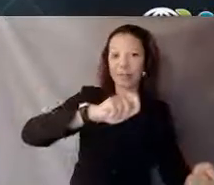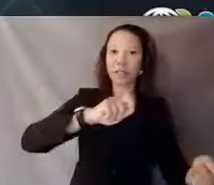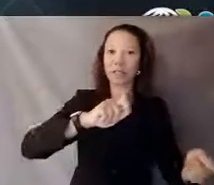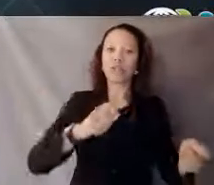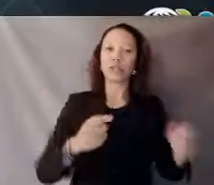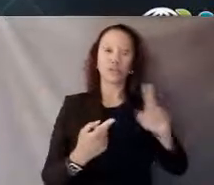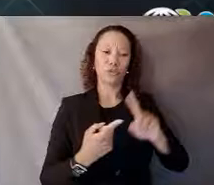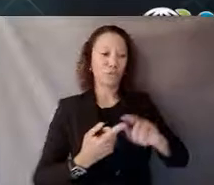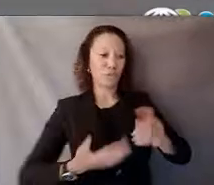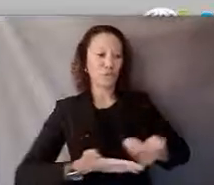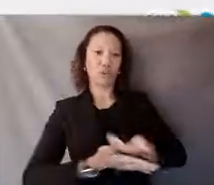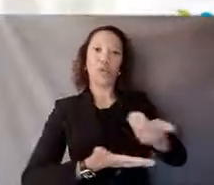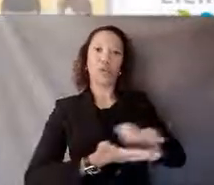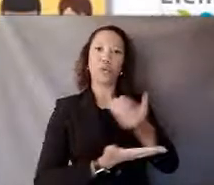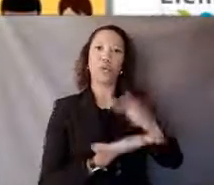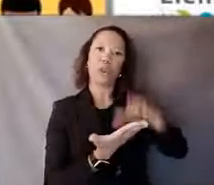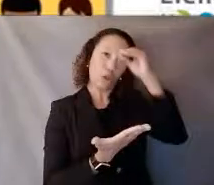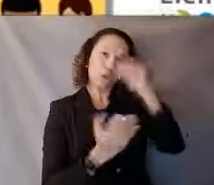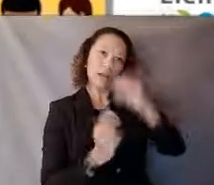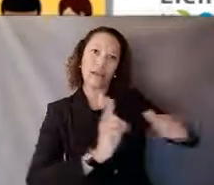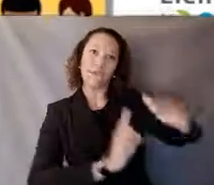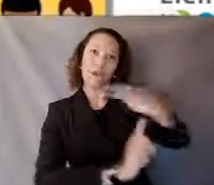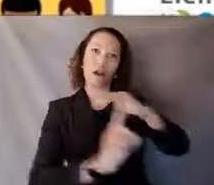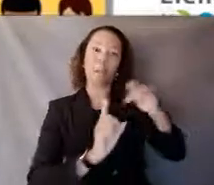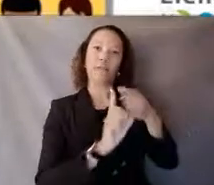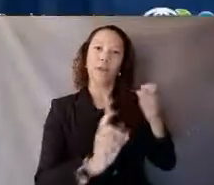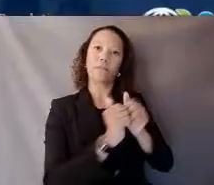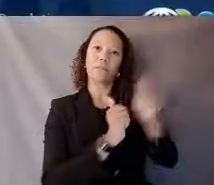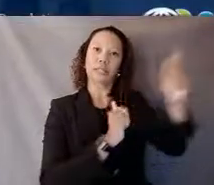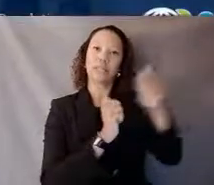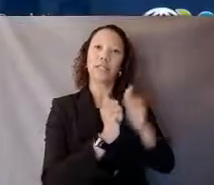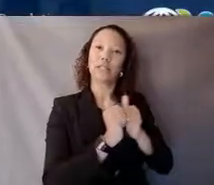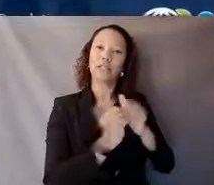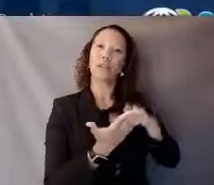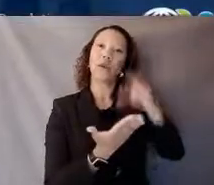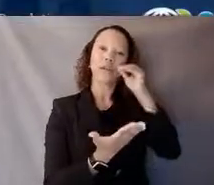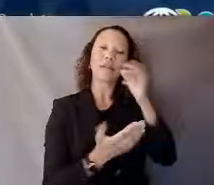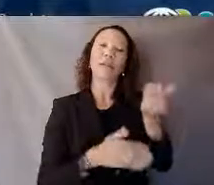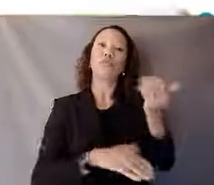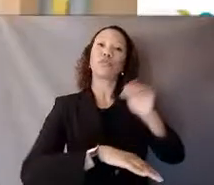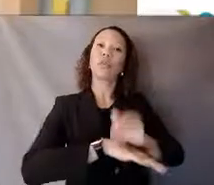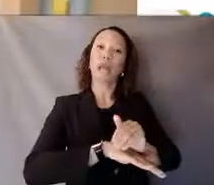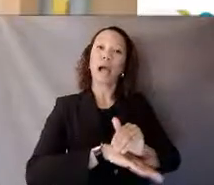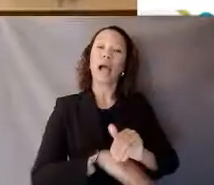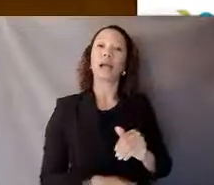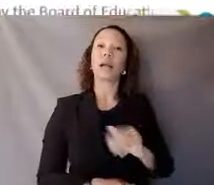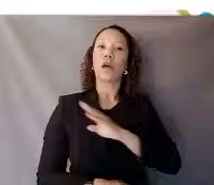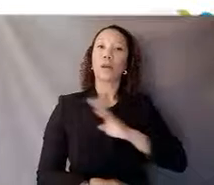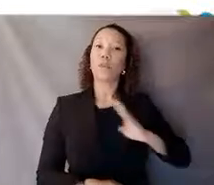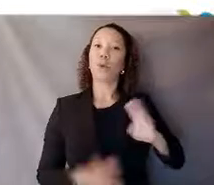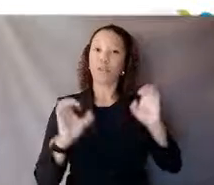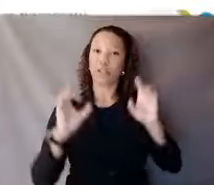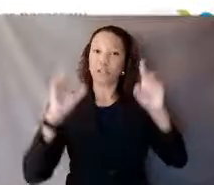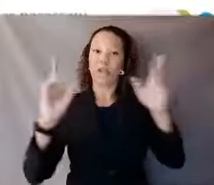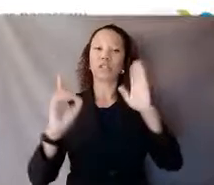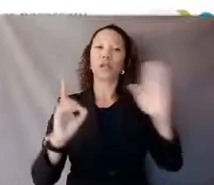to this new learning environment with distance learning, tonight, the Board of Education will be continuing with